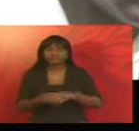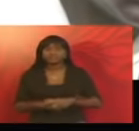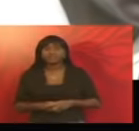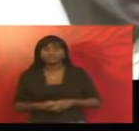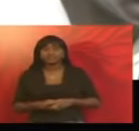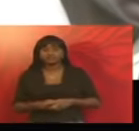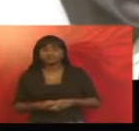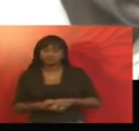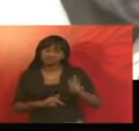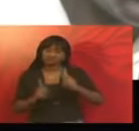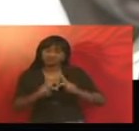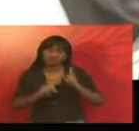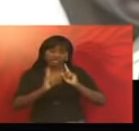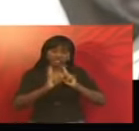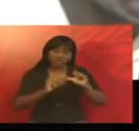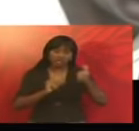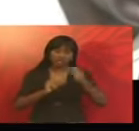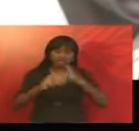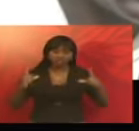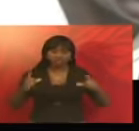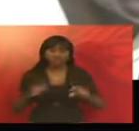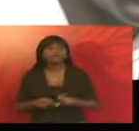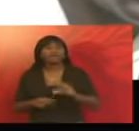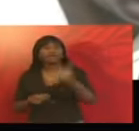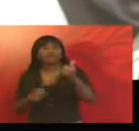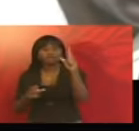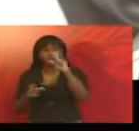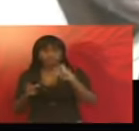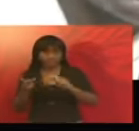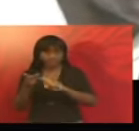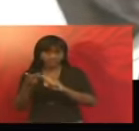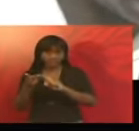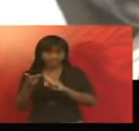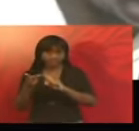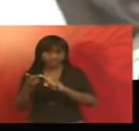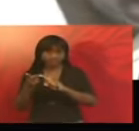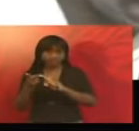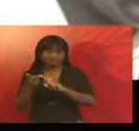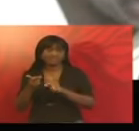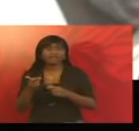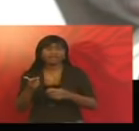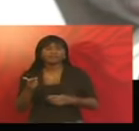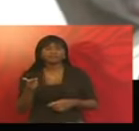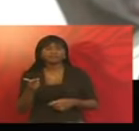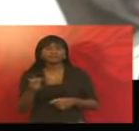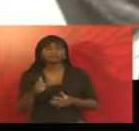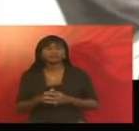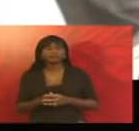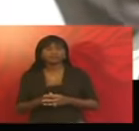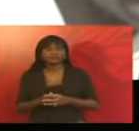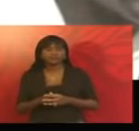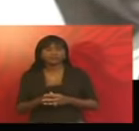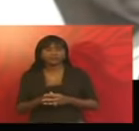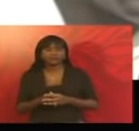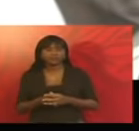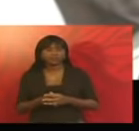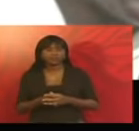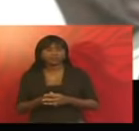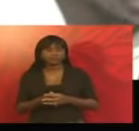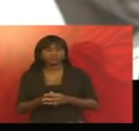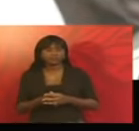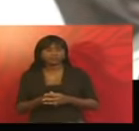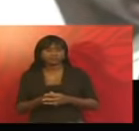think Dr. Allen may have answered this in part, but I would pose it again. Apart from direct prevention from